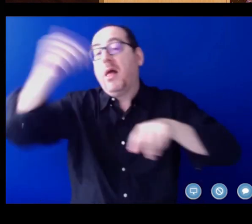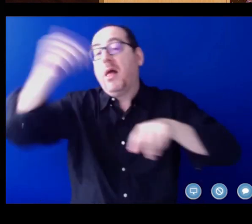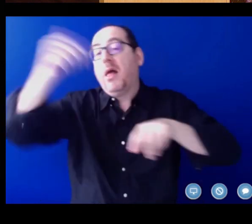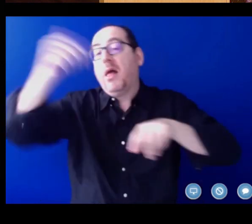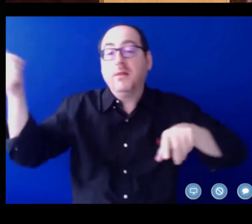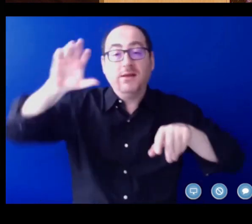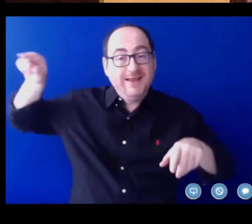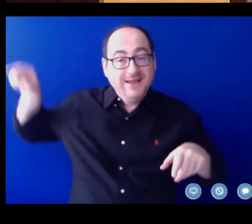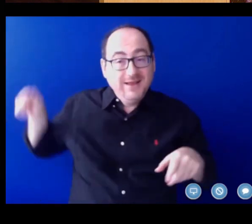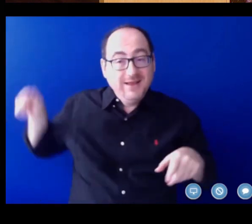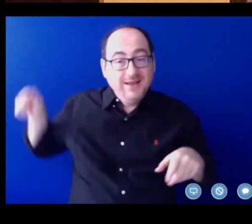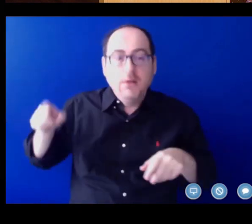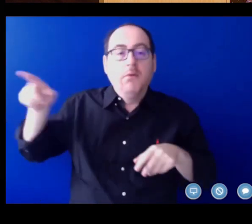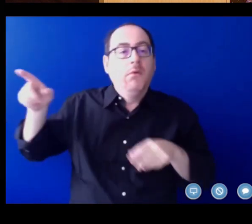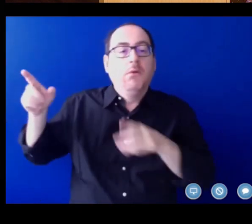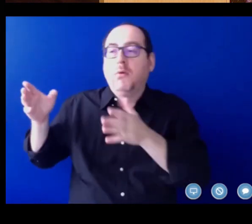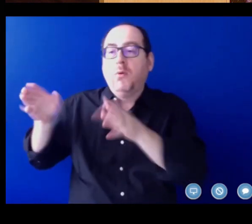conflicts.